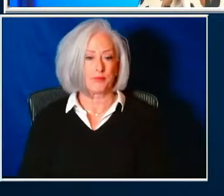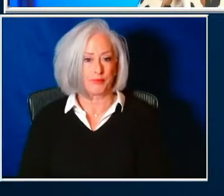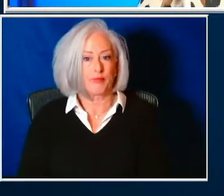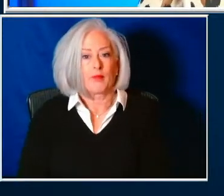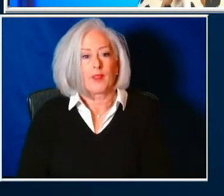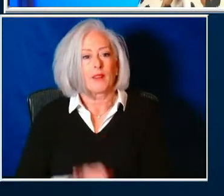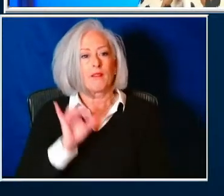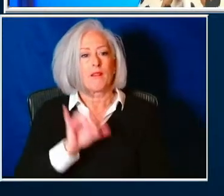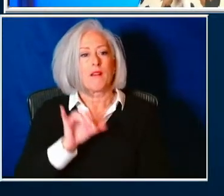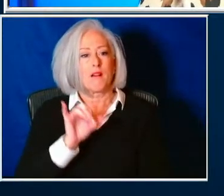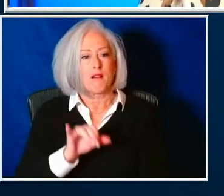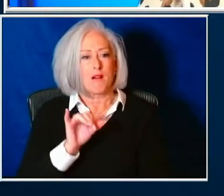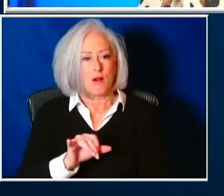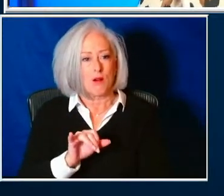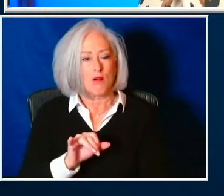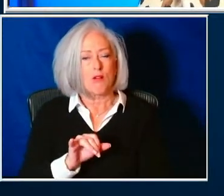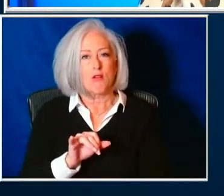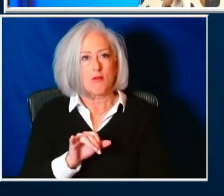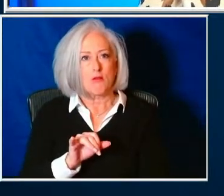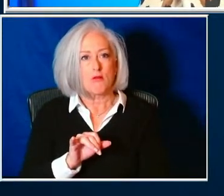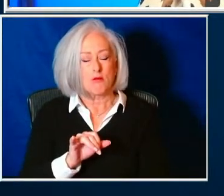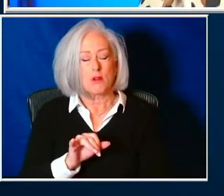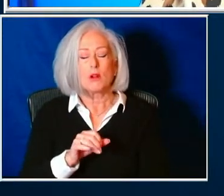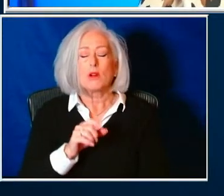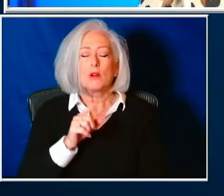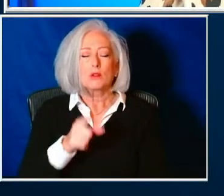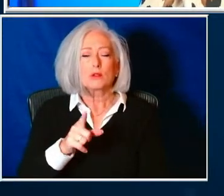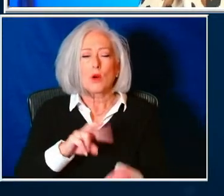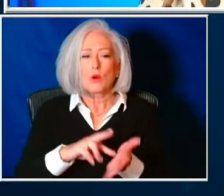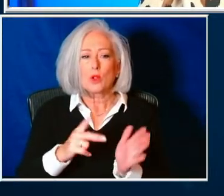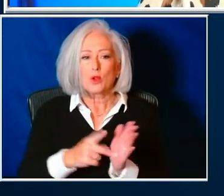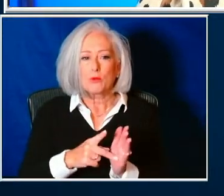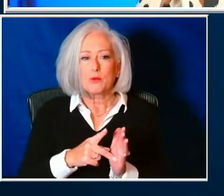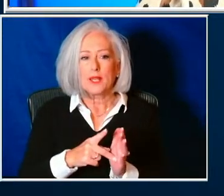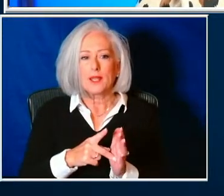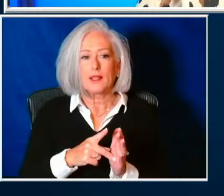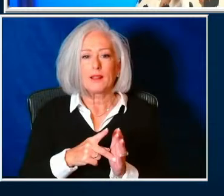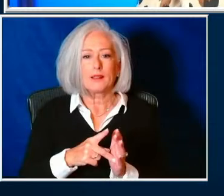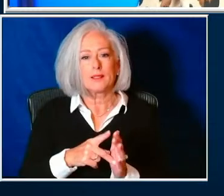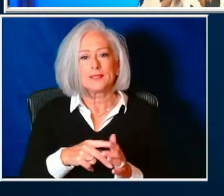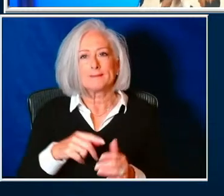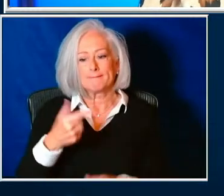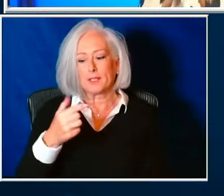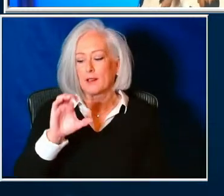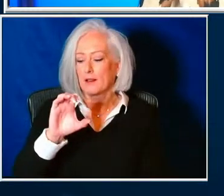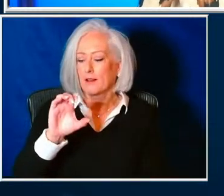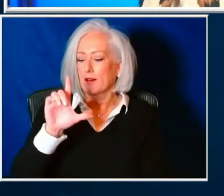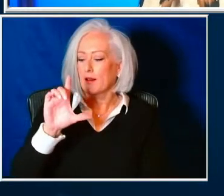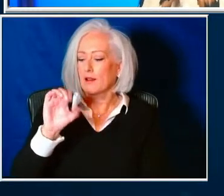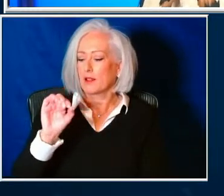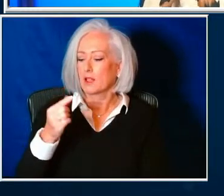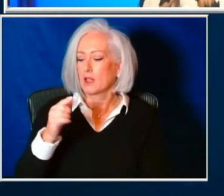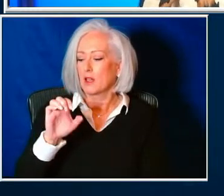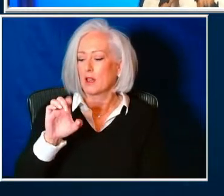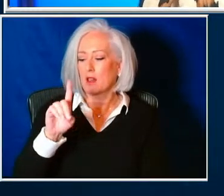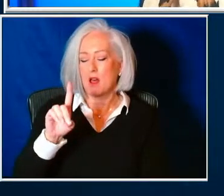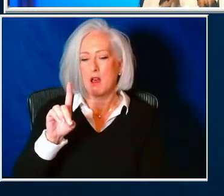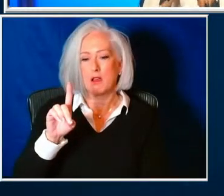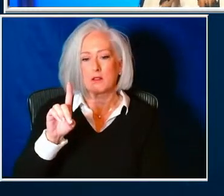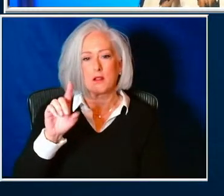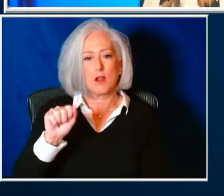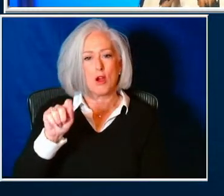Type of moment. So is this what you mean by when we say clogged arteries? Okay. Yes.